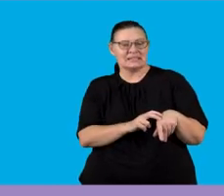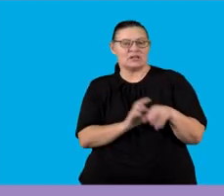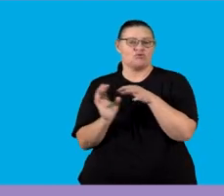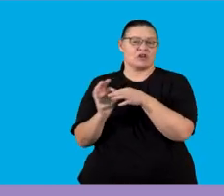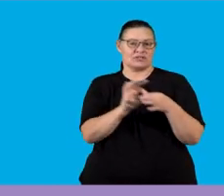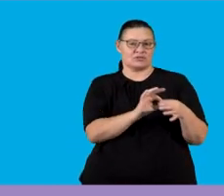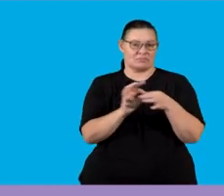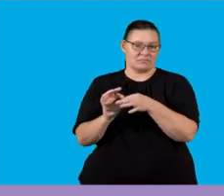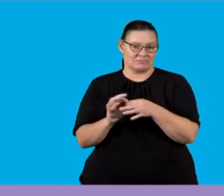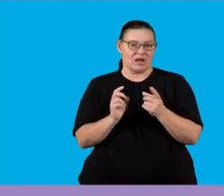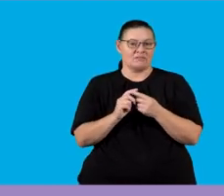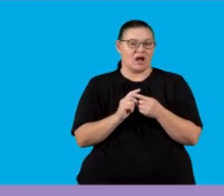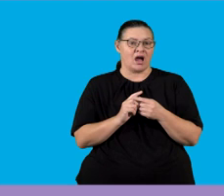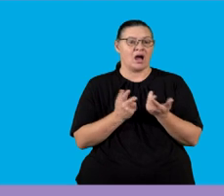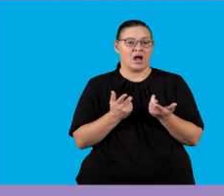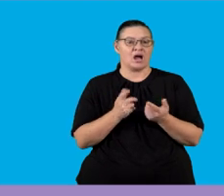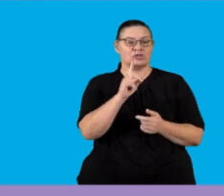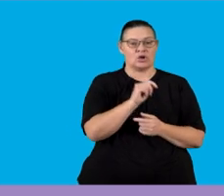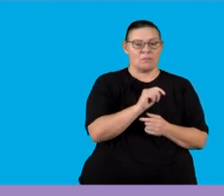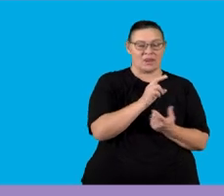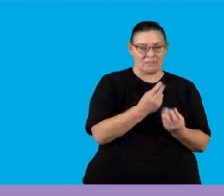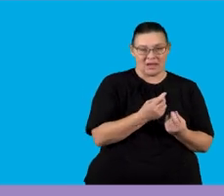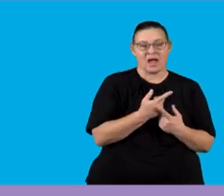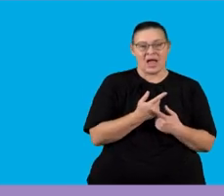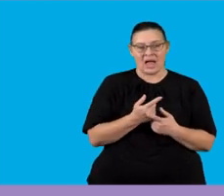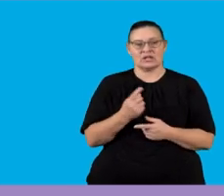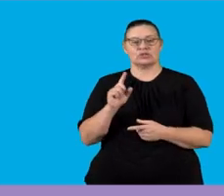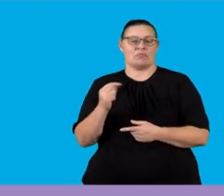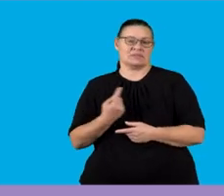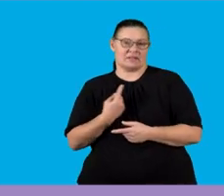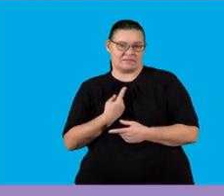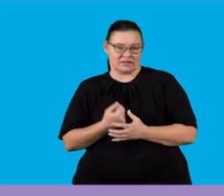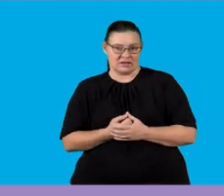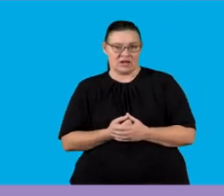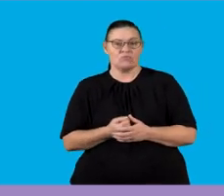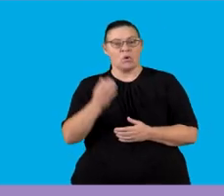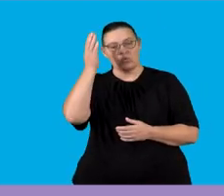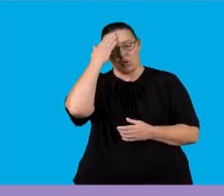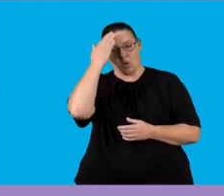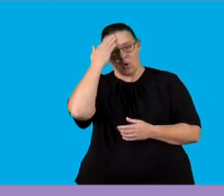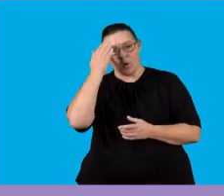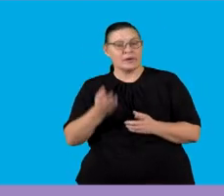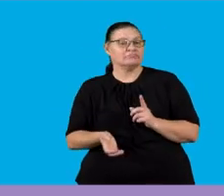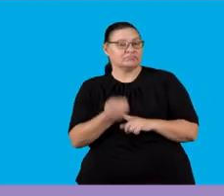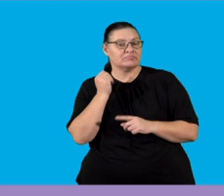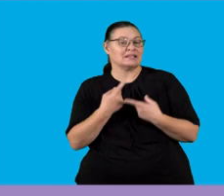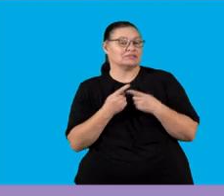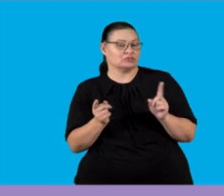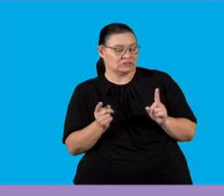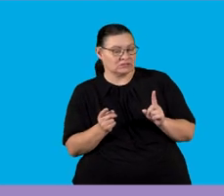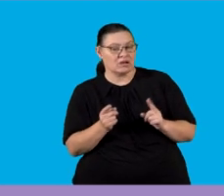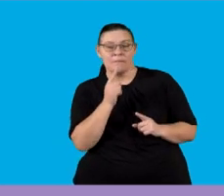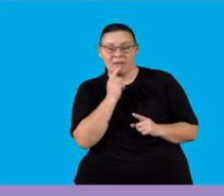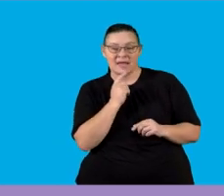our difference and we are going to multiply it by our constant difference. And of course, we need to add or